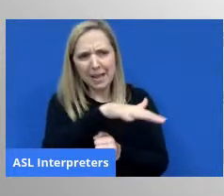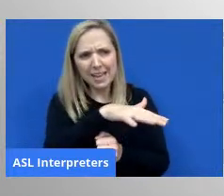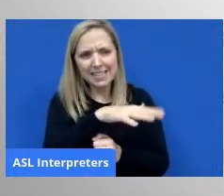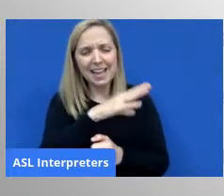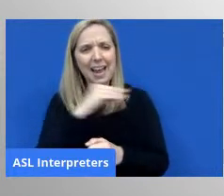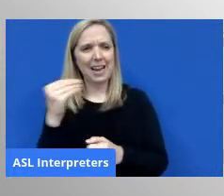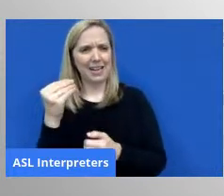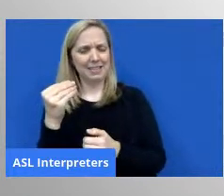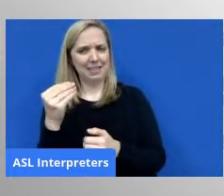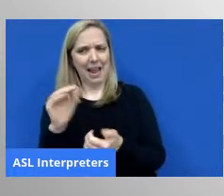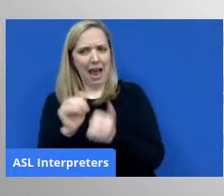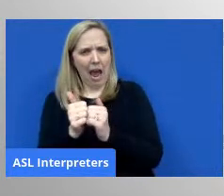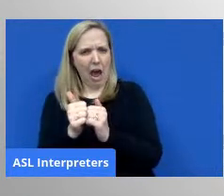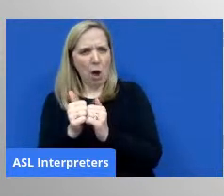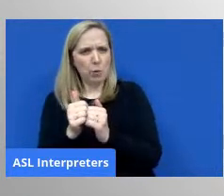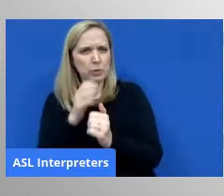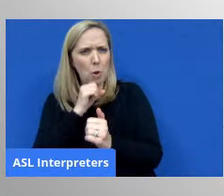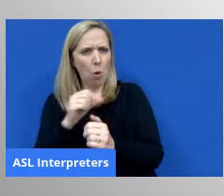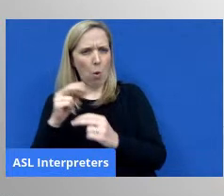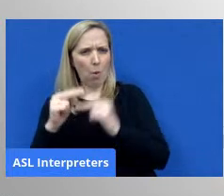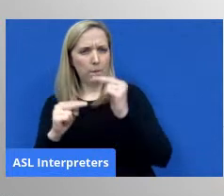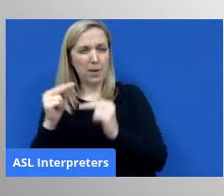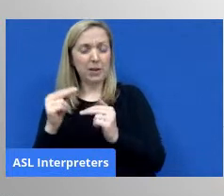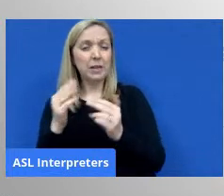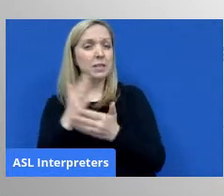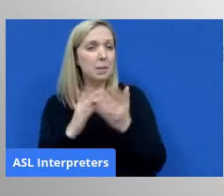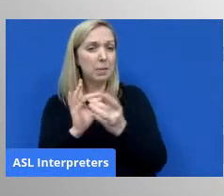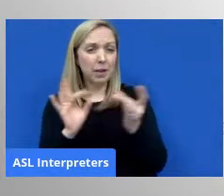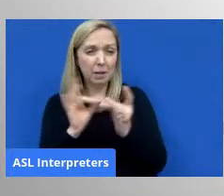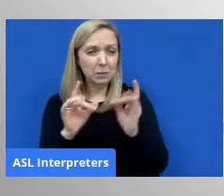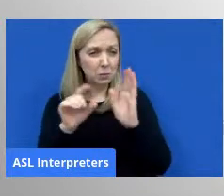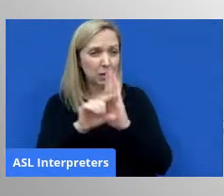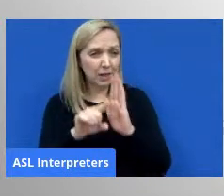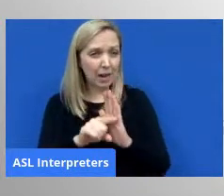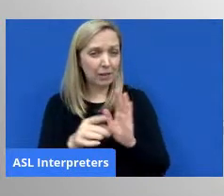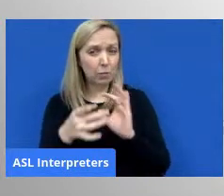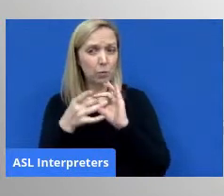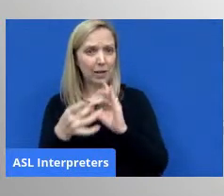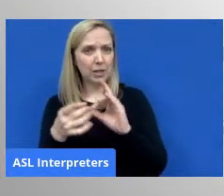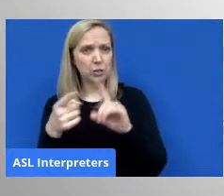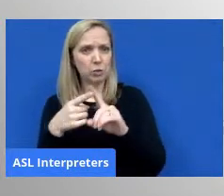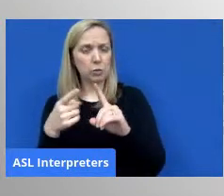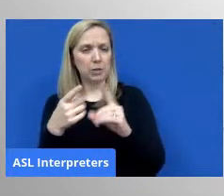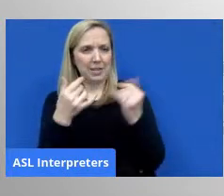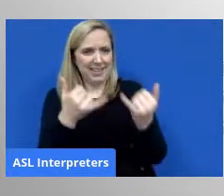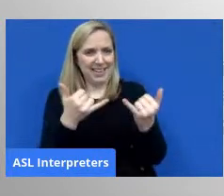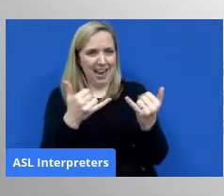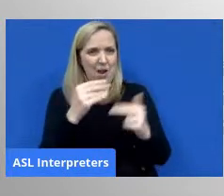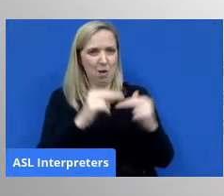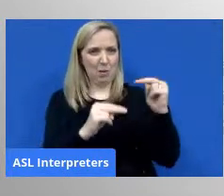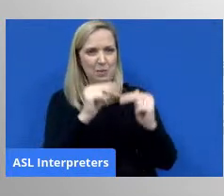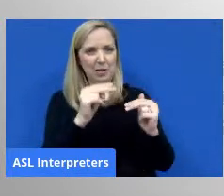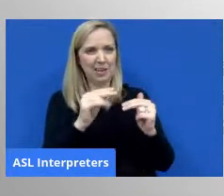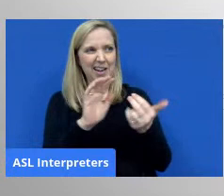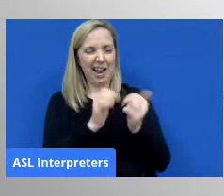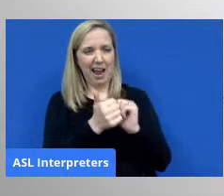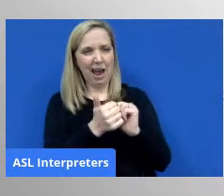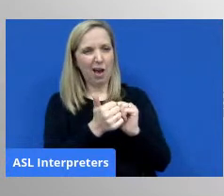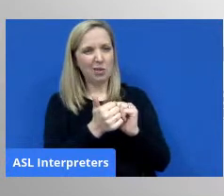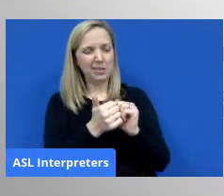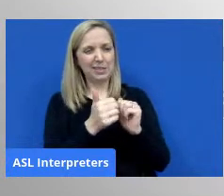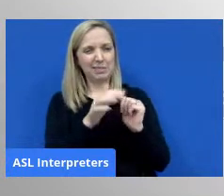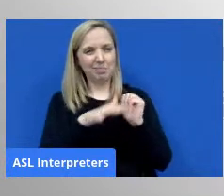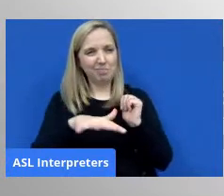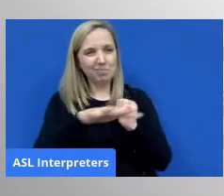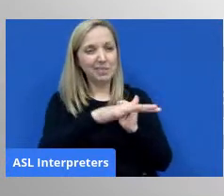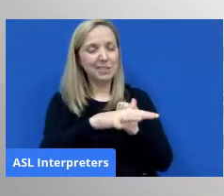were negative as to the existing space constraints and also with condition of the building. So the